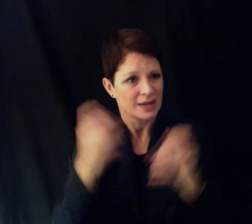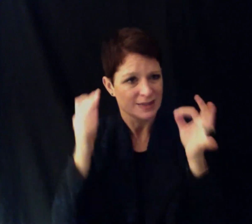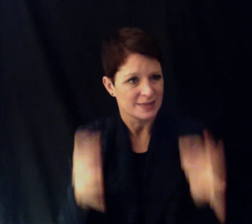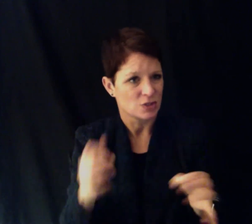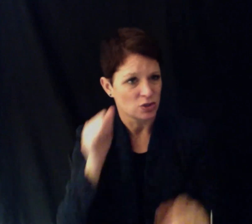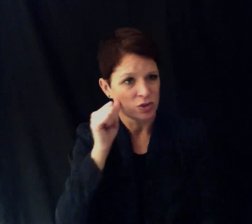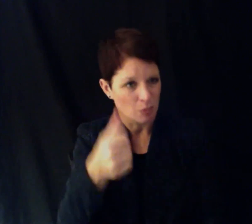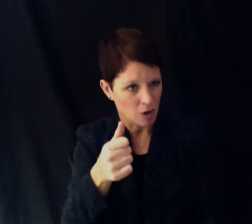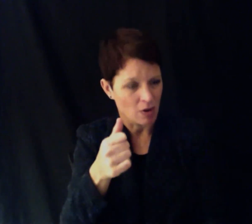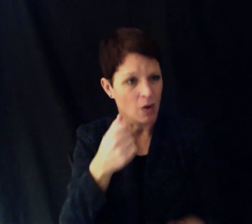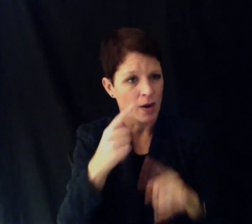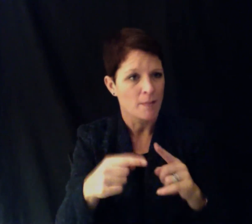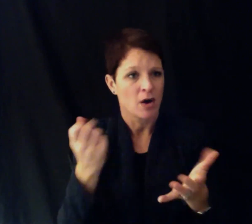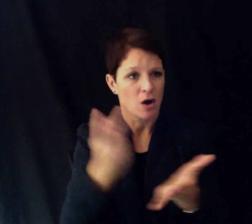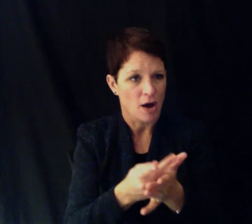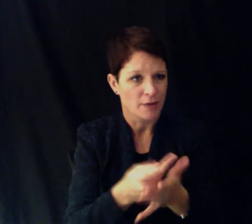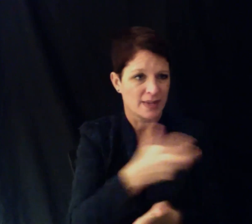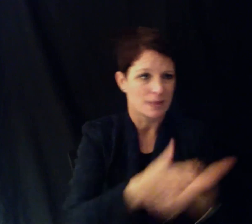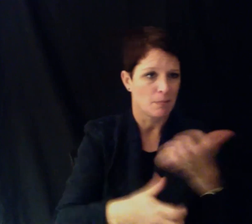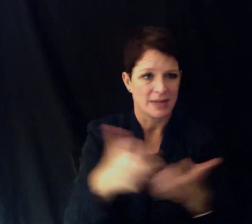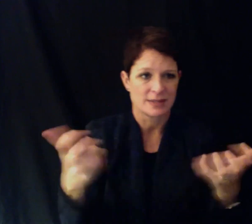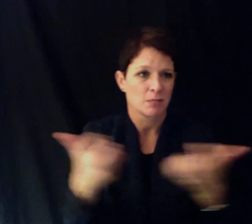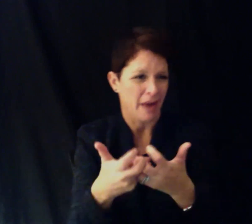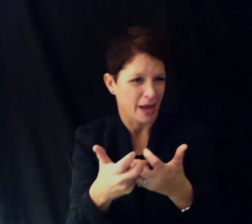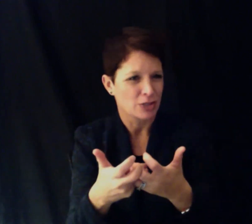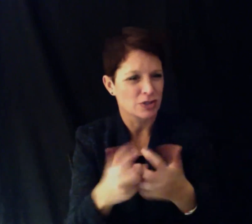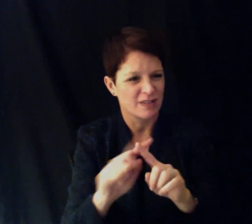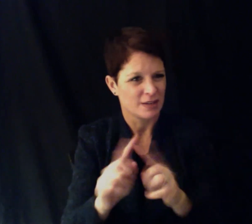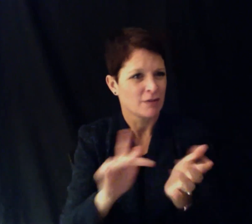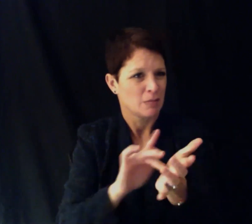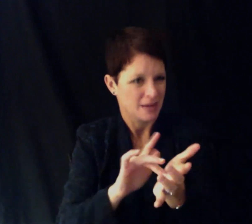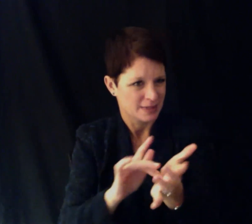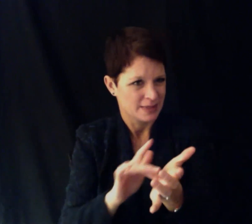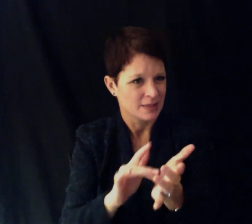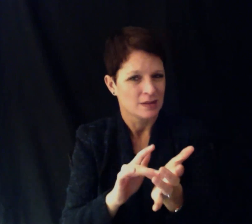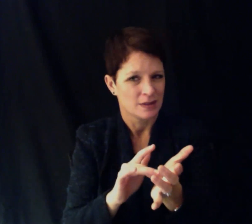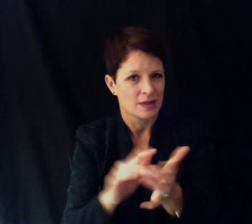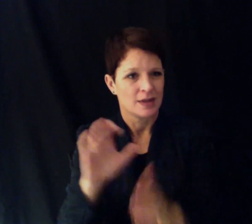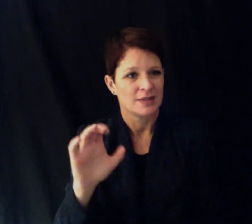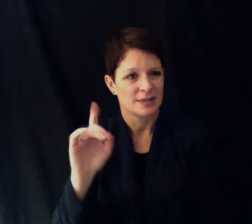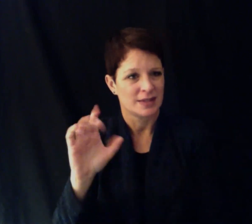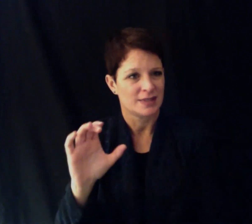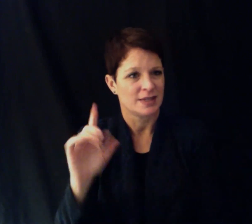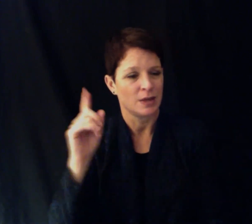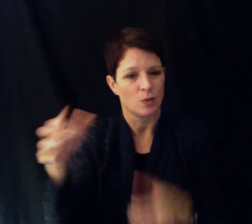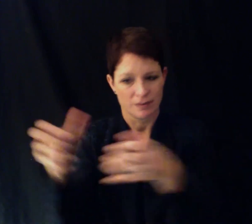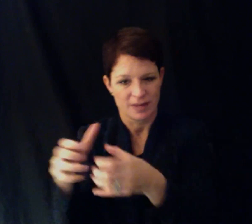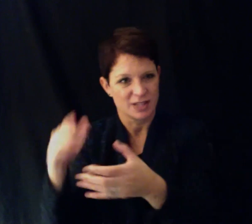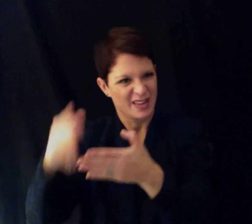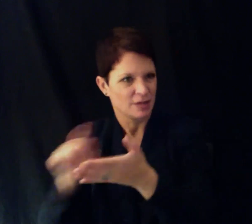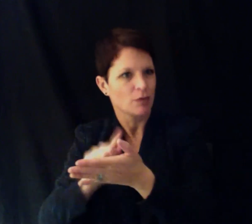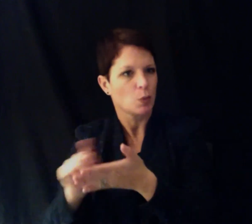decision authorizing the mixing and matching. And then the CDC will meet later this week.